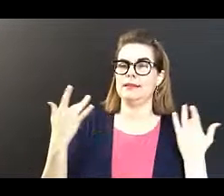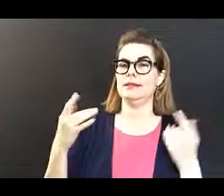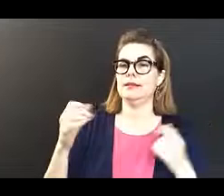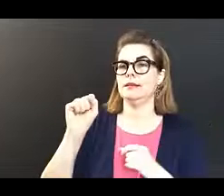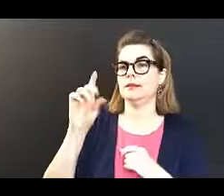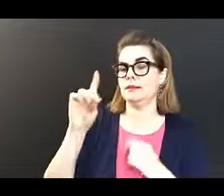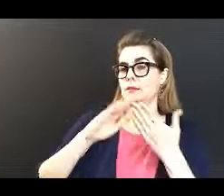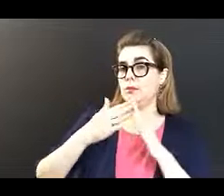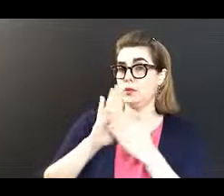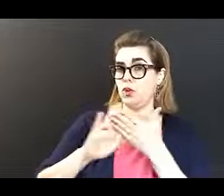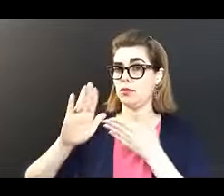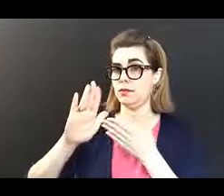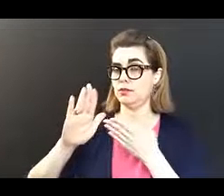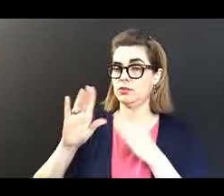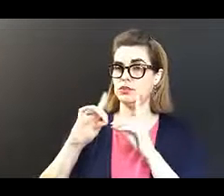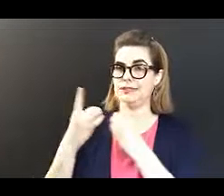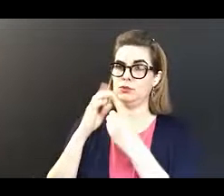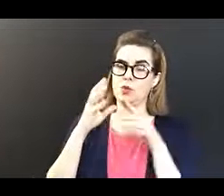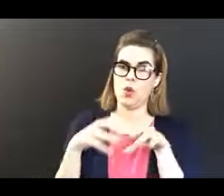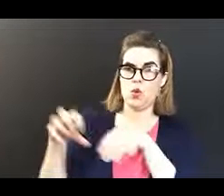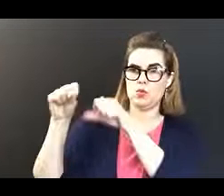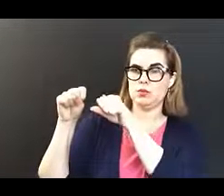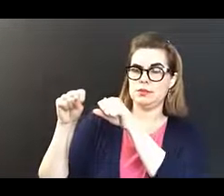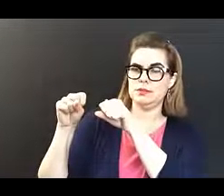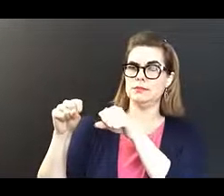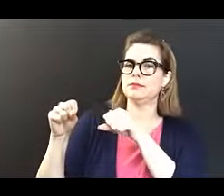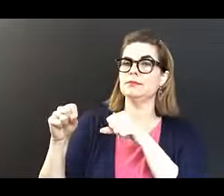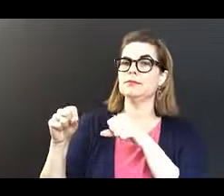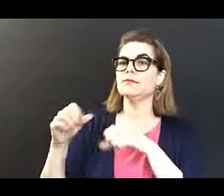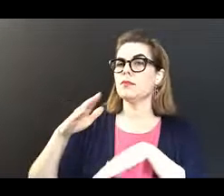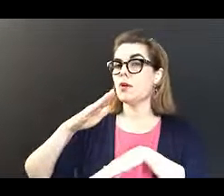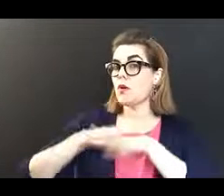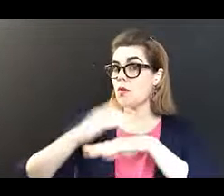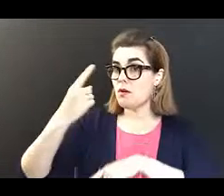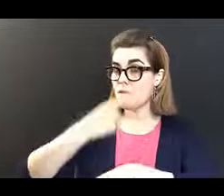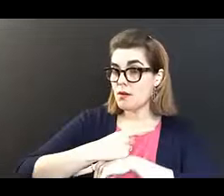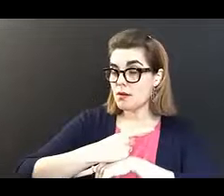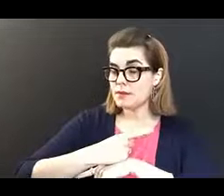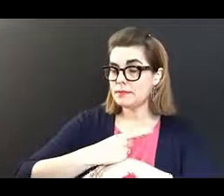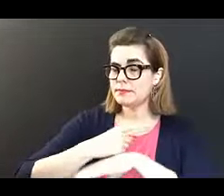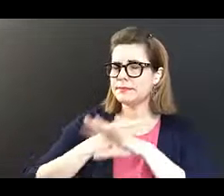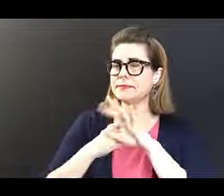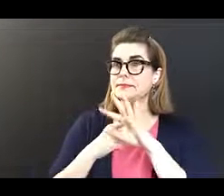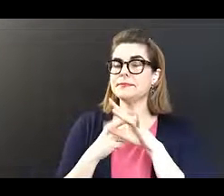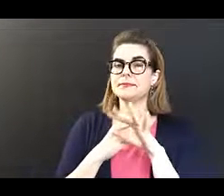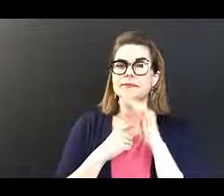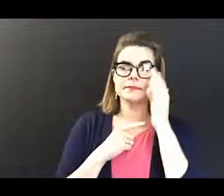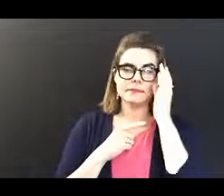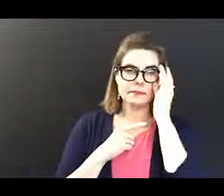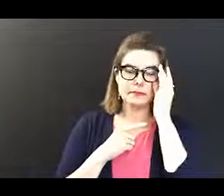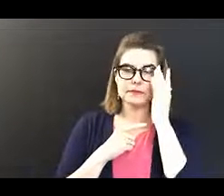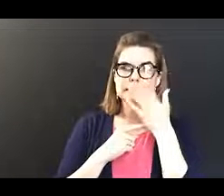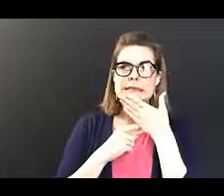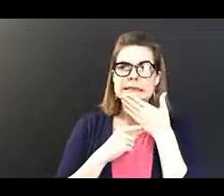be hosting. That is going to be on, I have to see here, I forget the date off the top of my